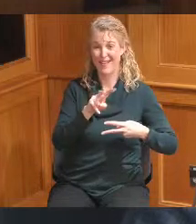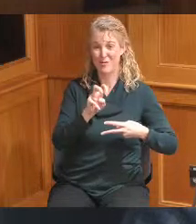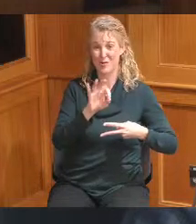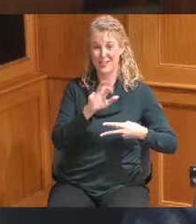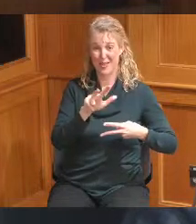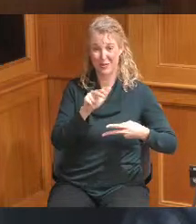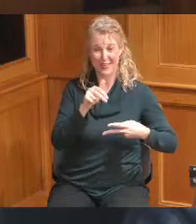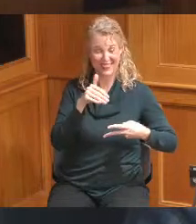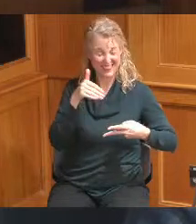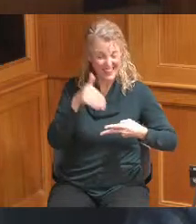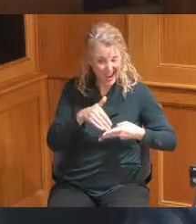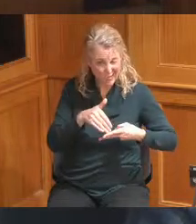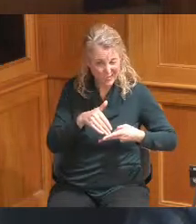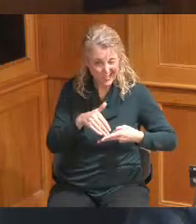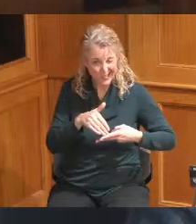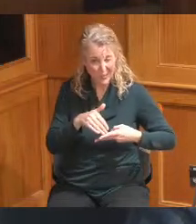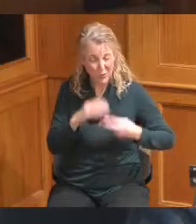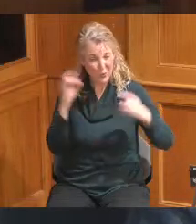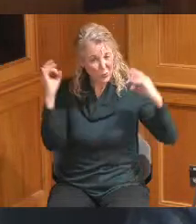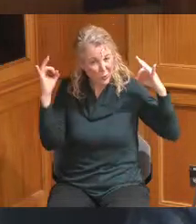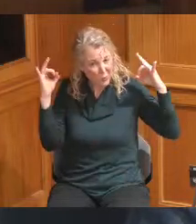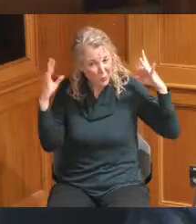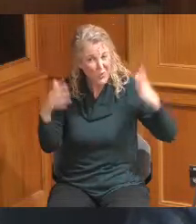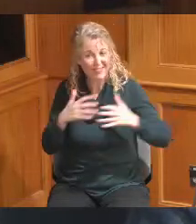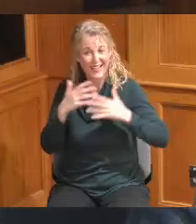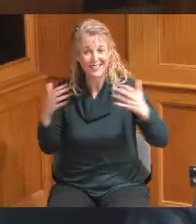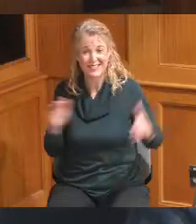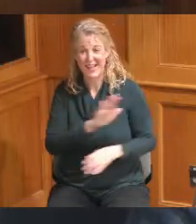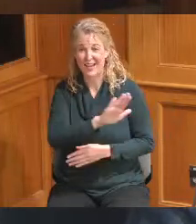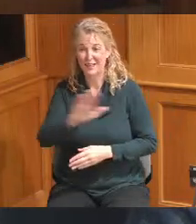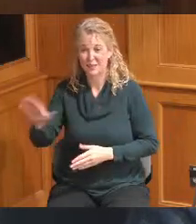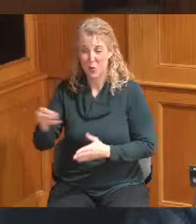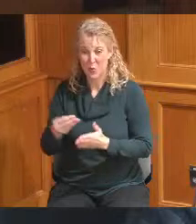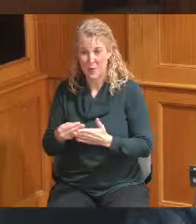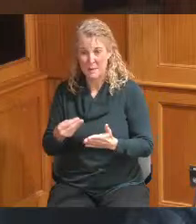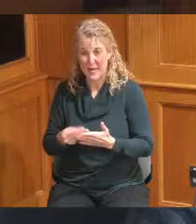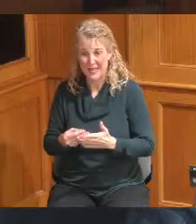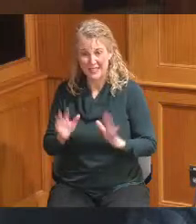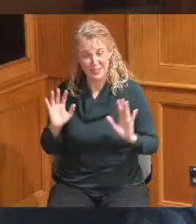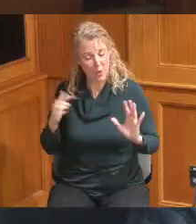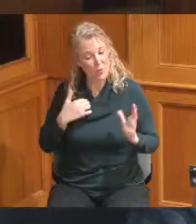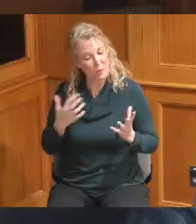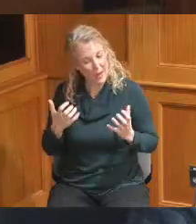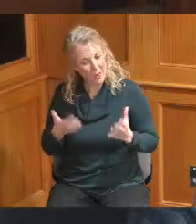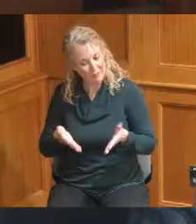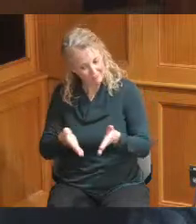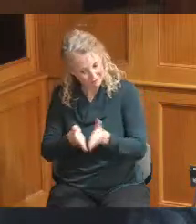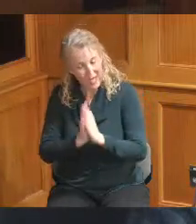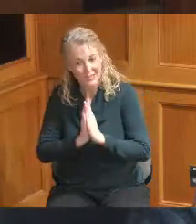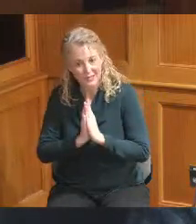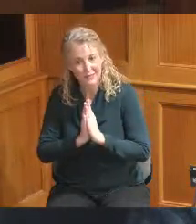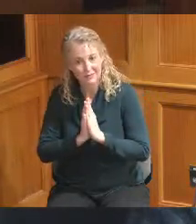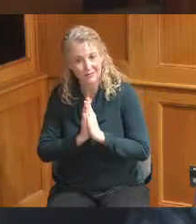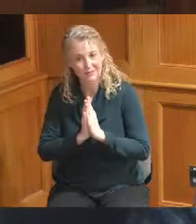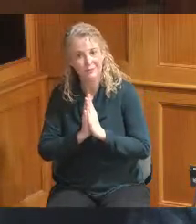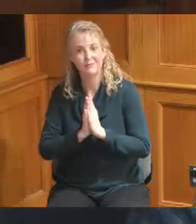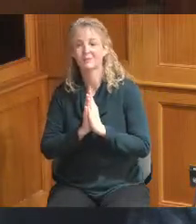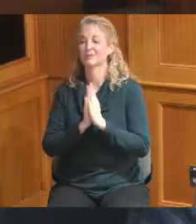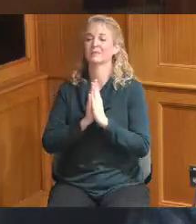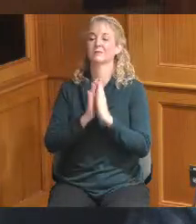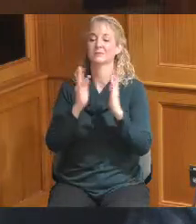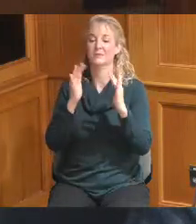to be a member. I mean, that's a lot of taxpayer money to be members. So I'm just concerned about that.